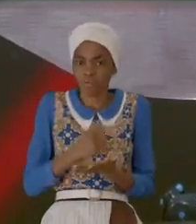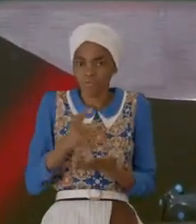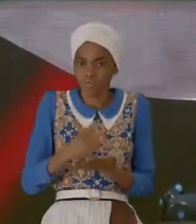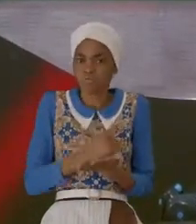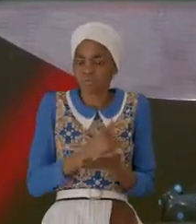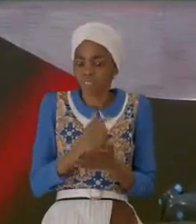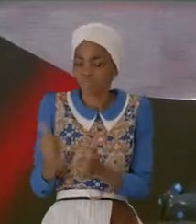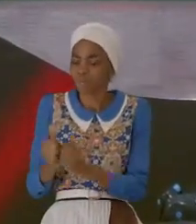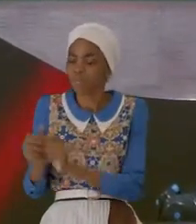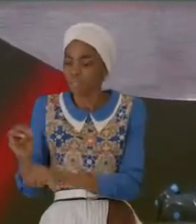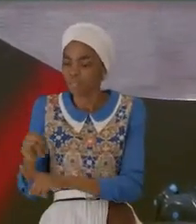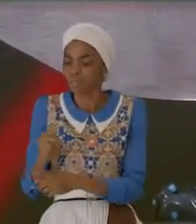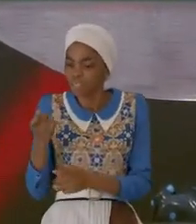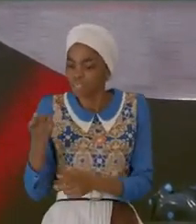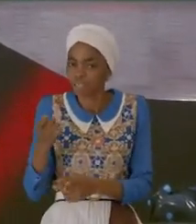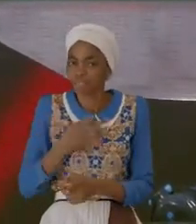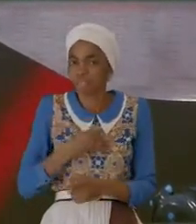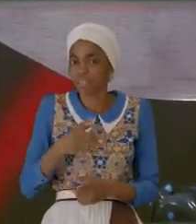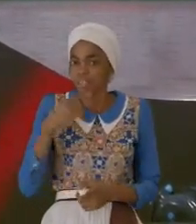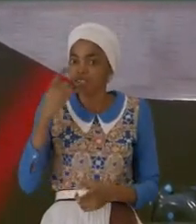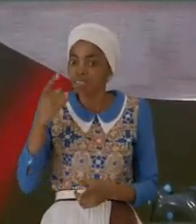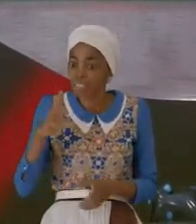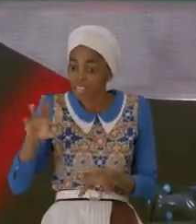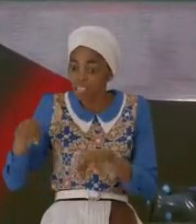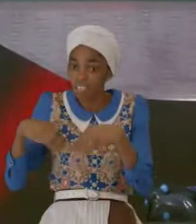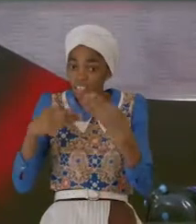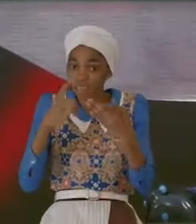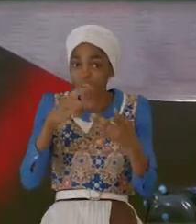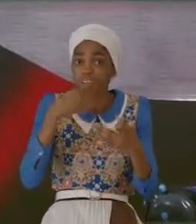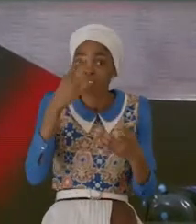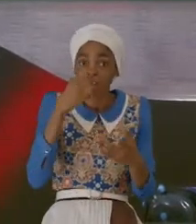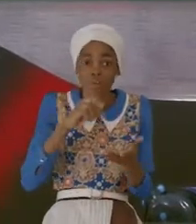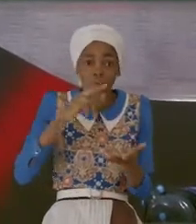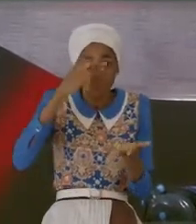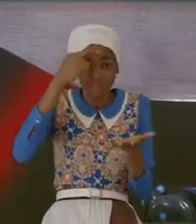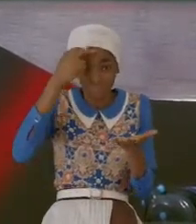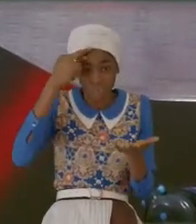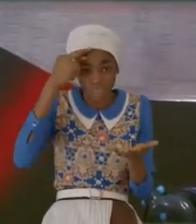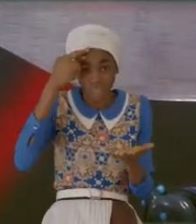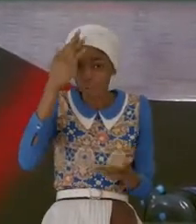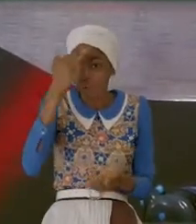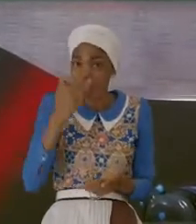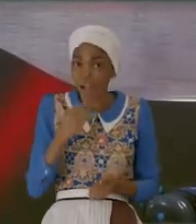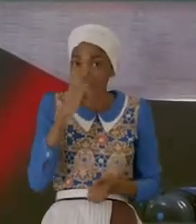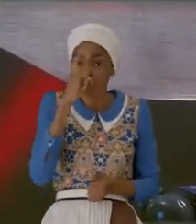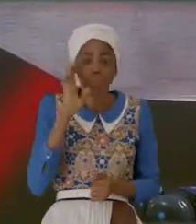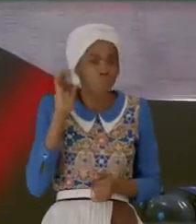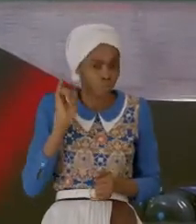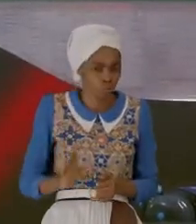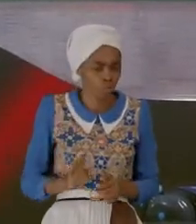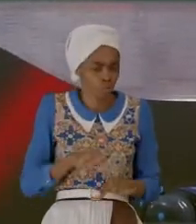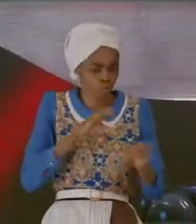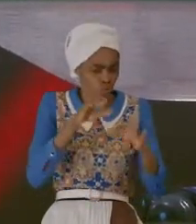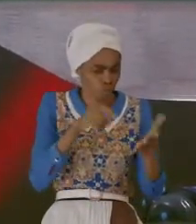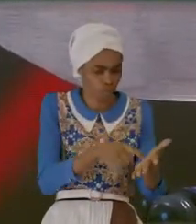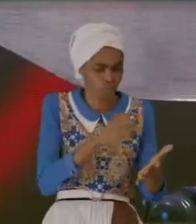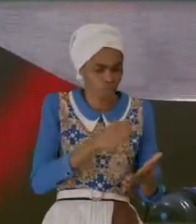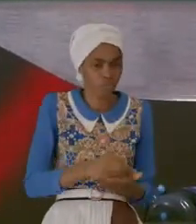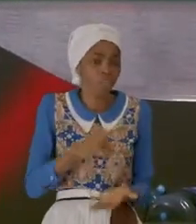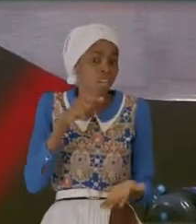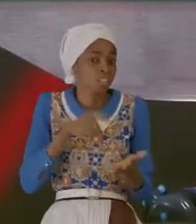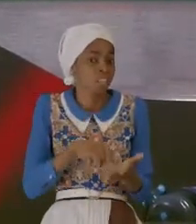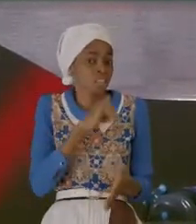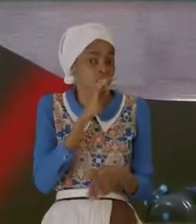and then they give you resist why that is the inner thing that is the normal